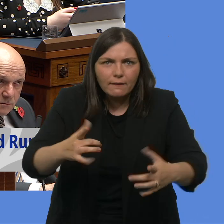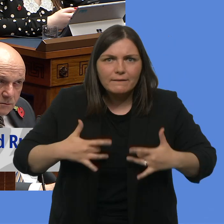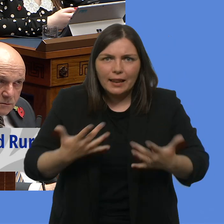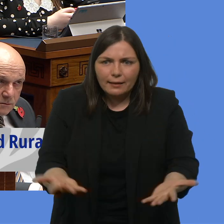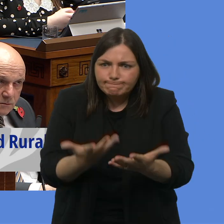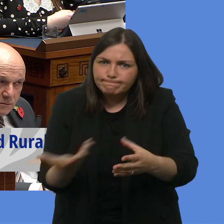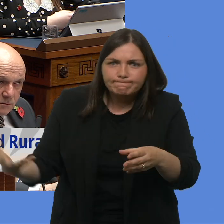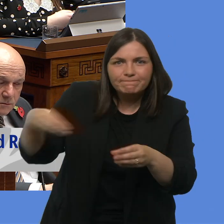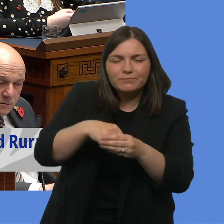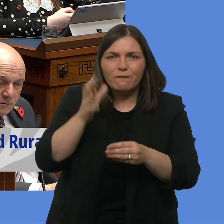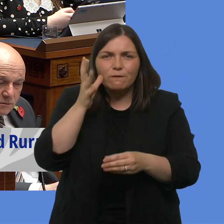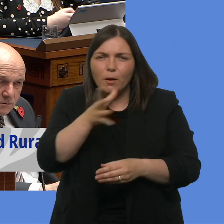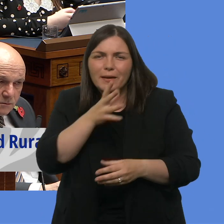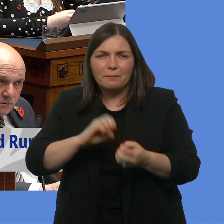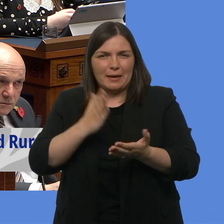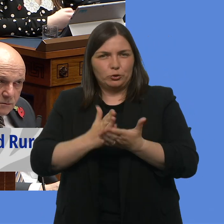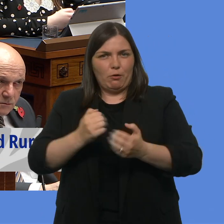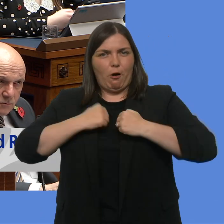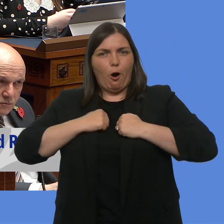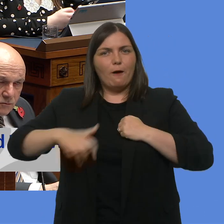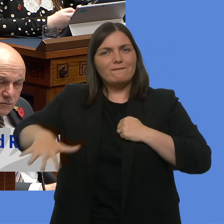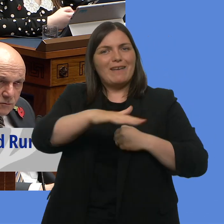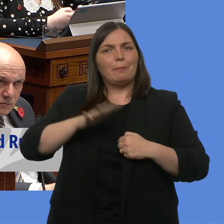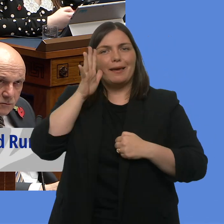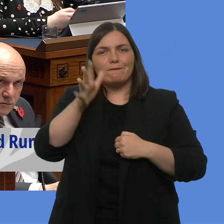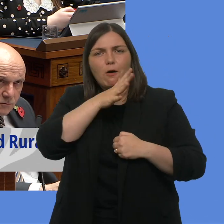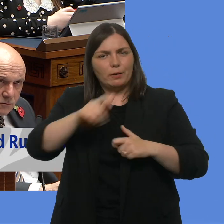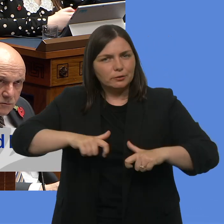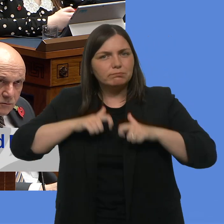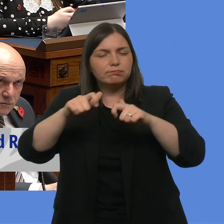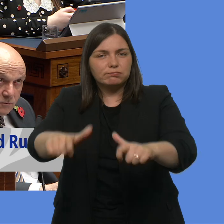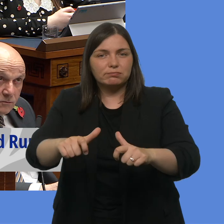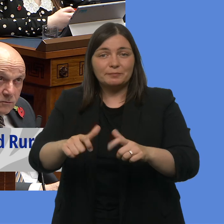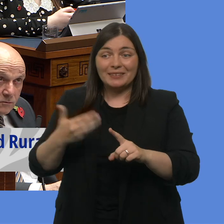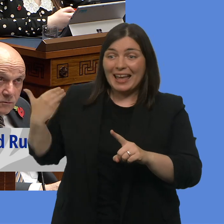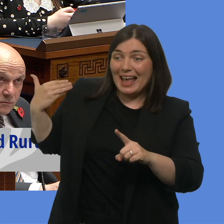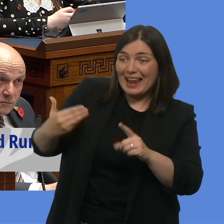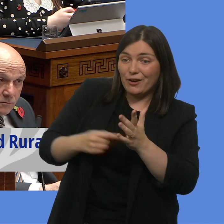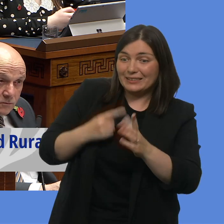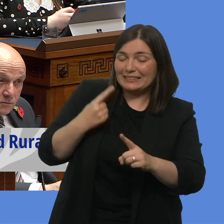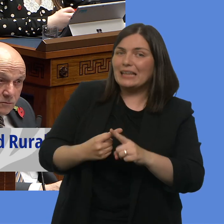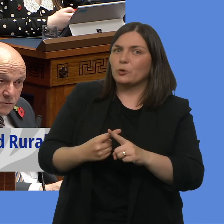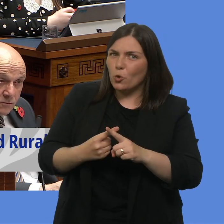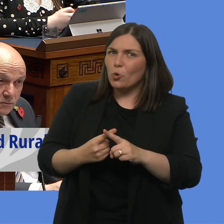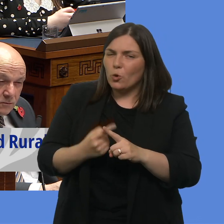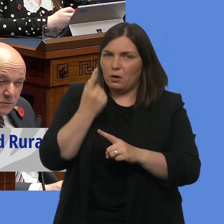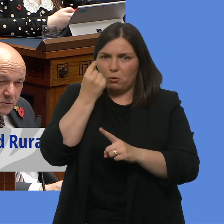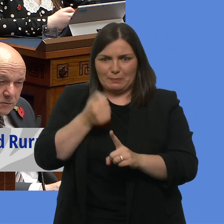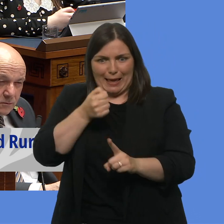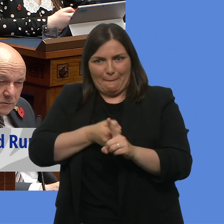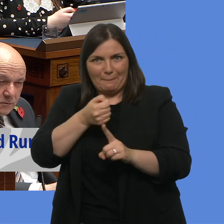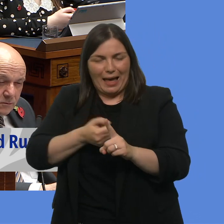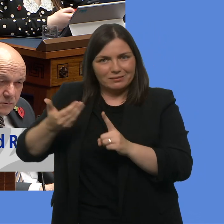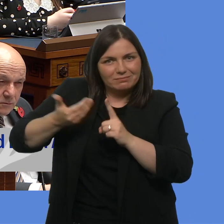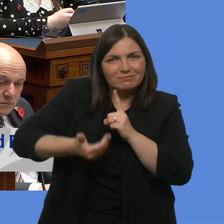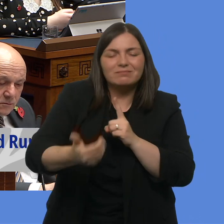Northern Ireland. And this move in terms of inheritance tax has severe impacts in terms of inhibiting that generational renewal, and is actually causing quite a lot of